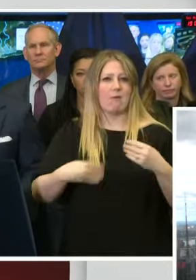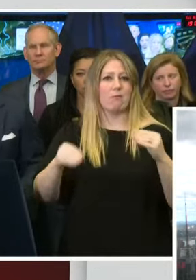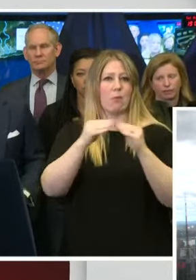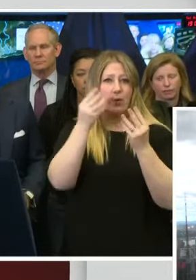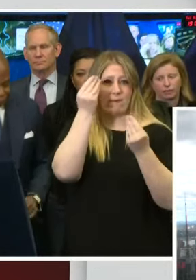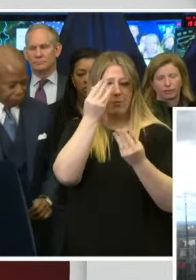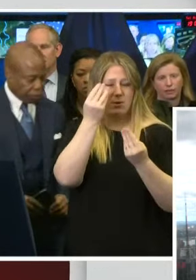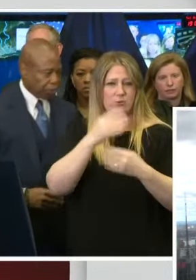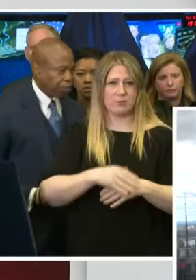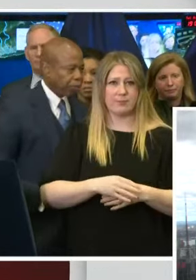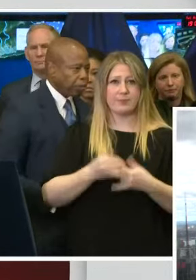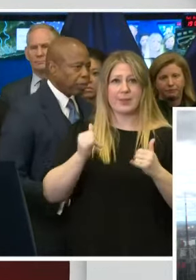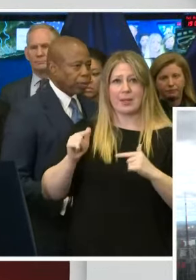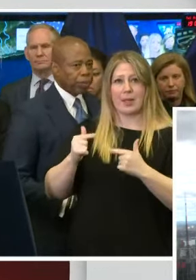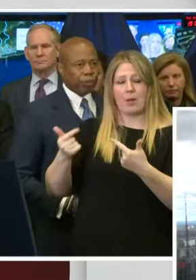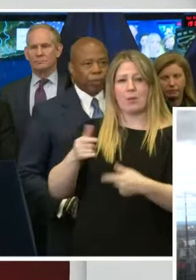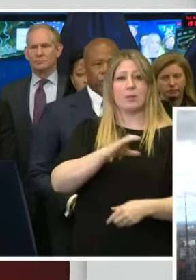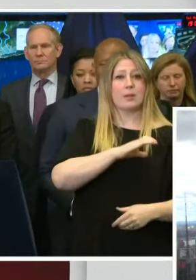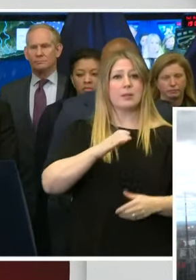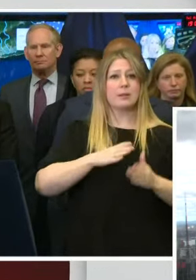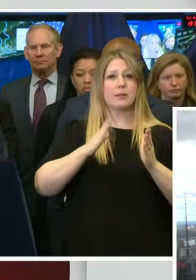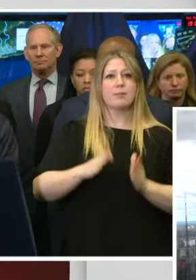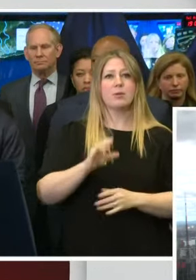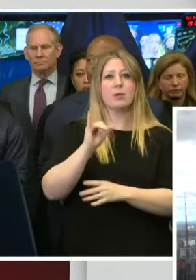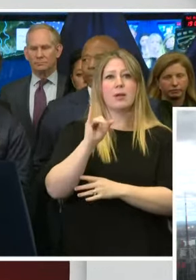Great. Thank you, sir.